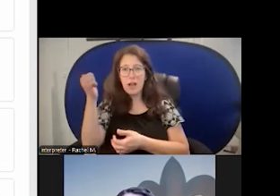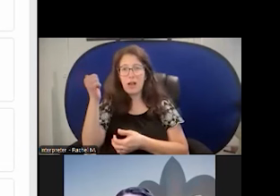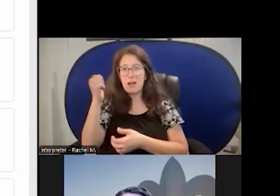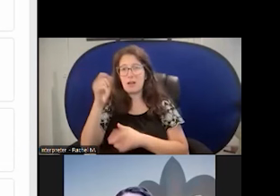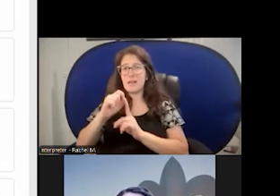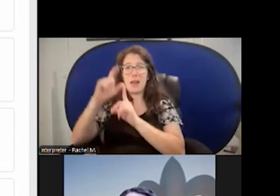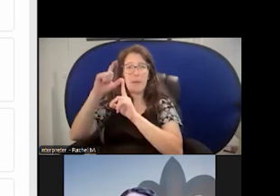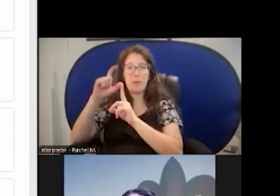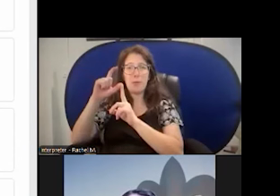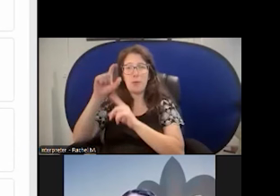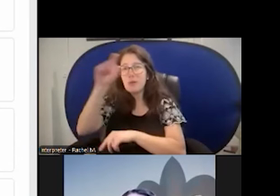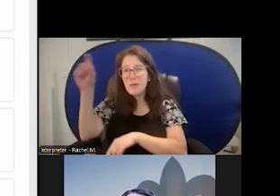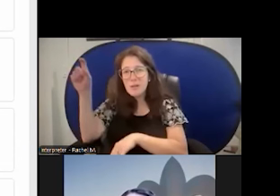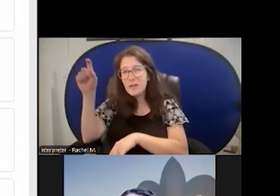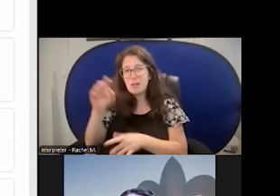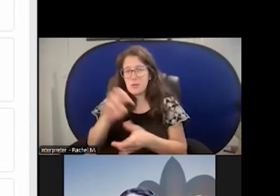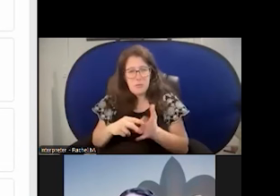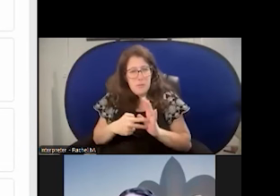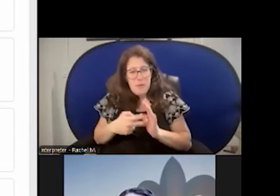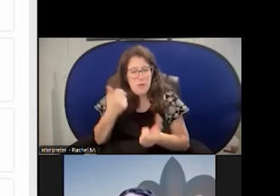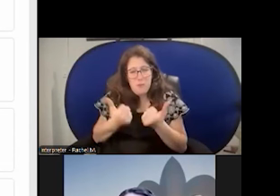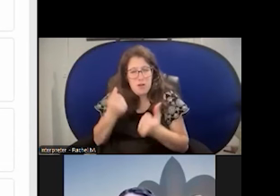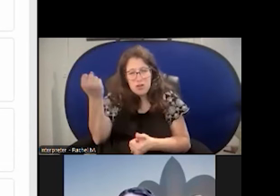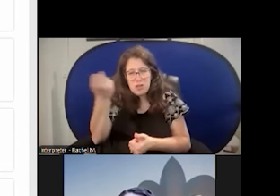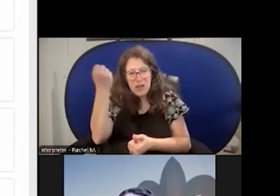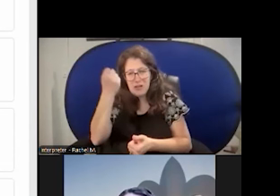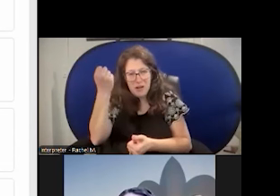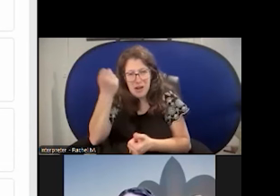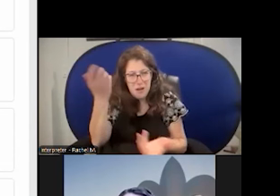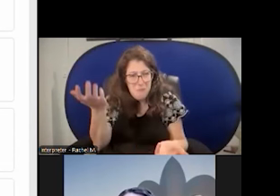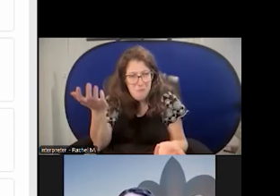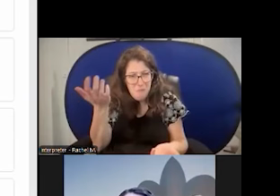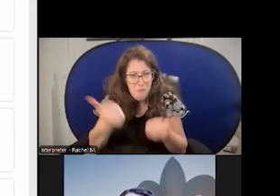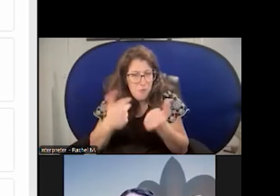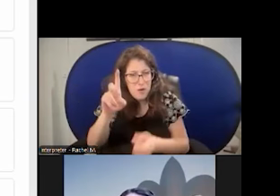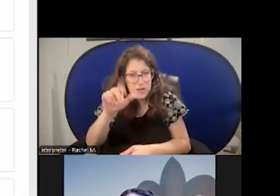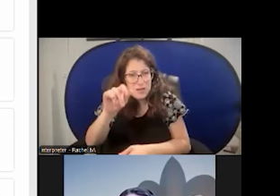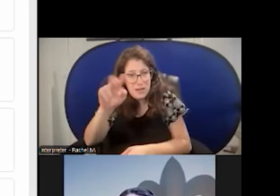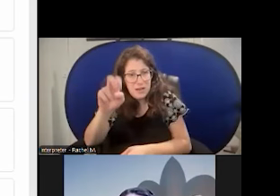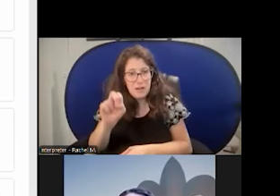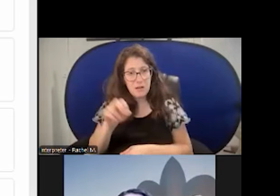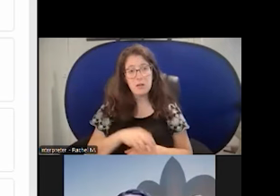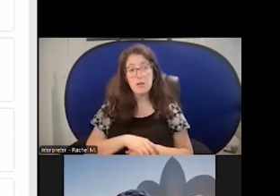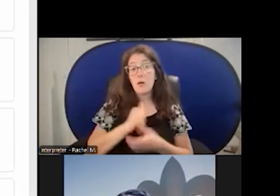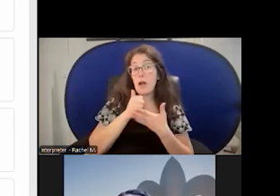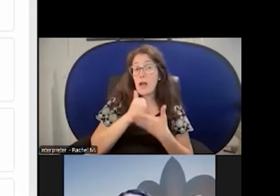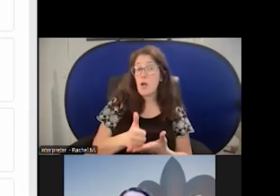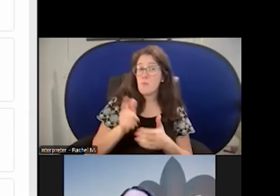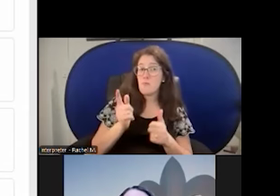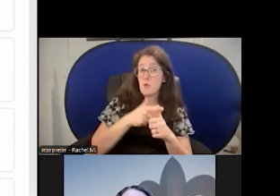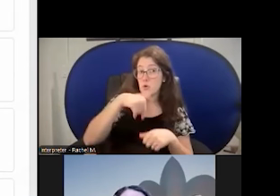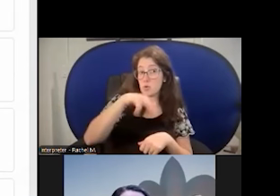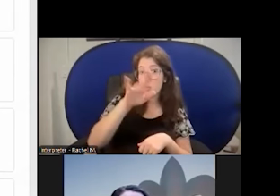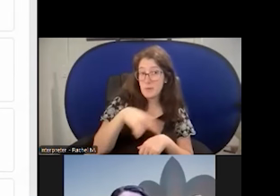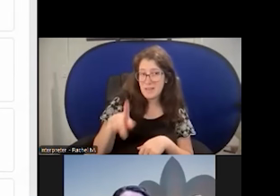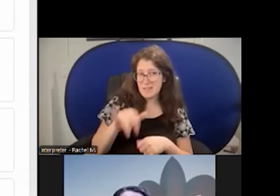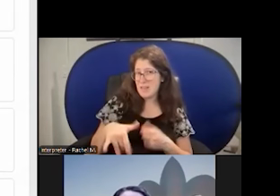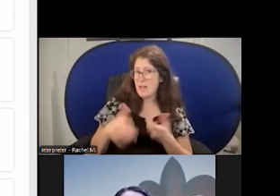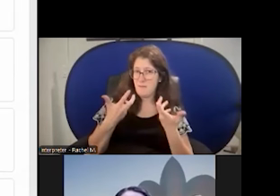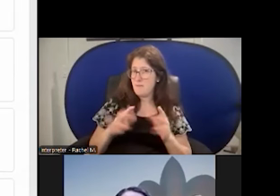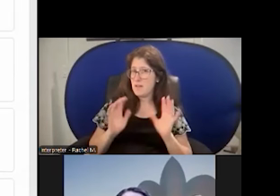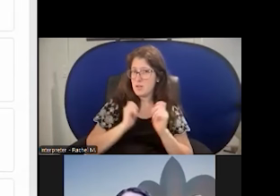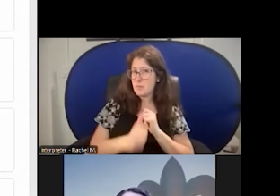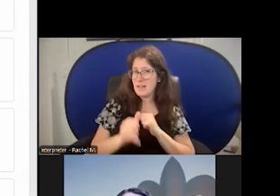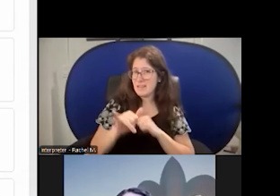Saturday? There are so many of them. Or discussion forums to help with the first quiz, but the first quiz happened already. So these kinds